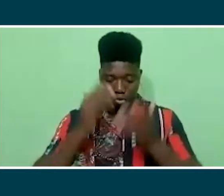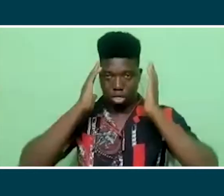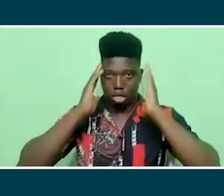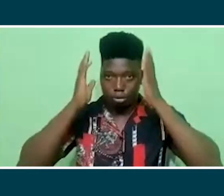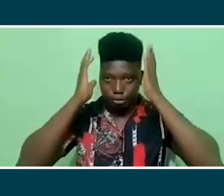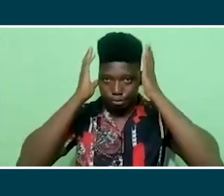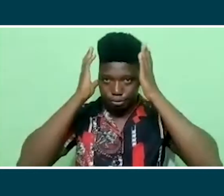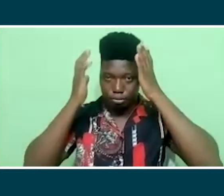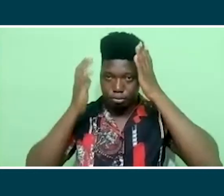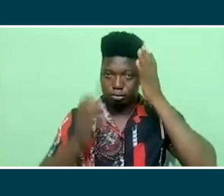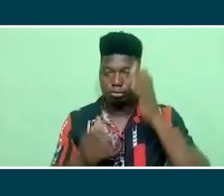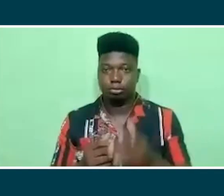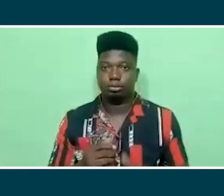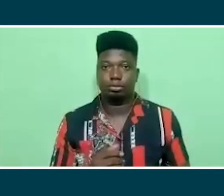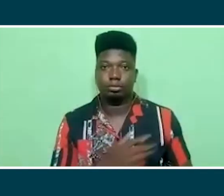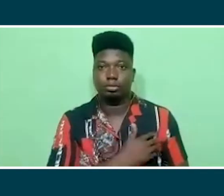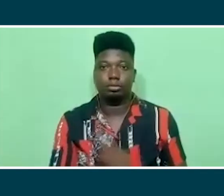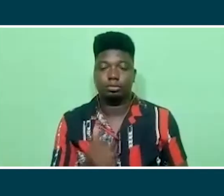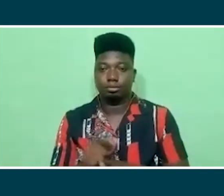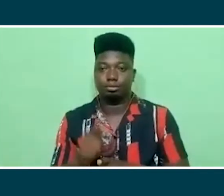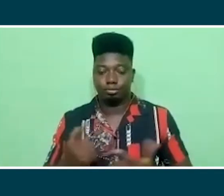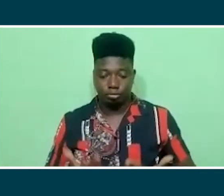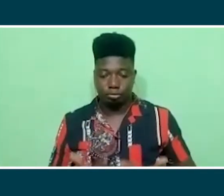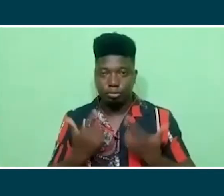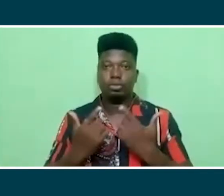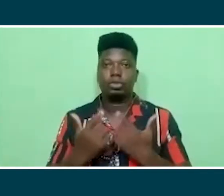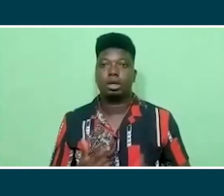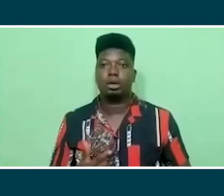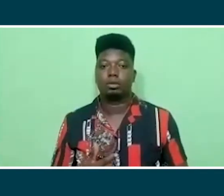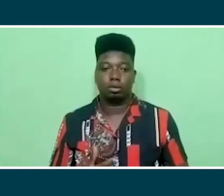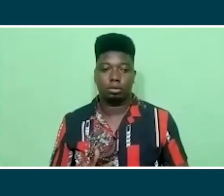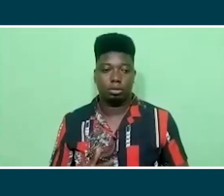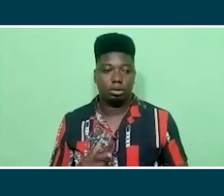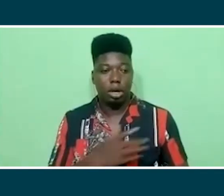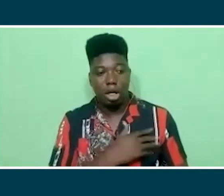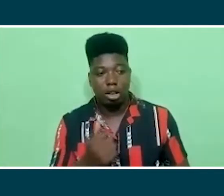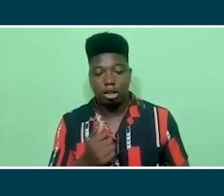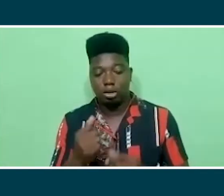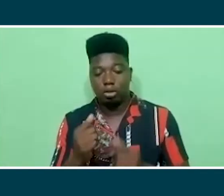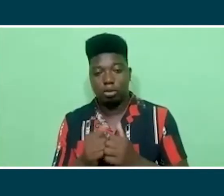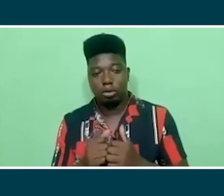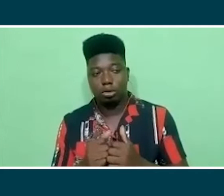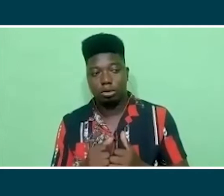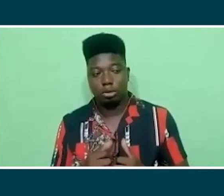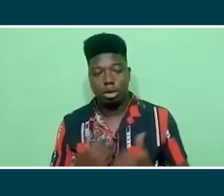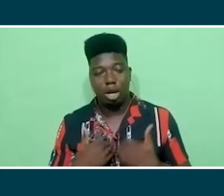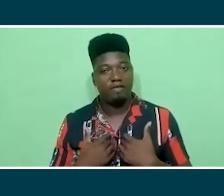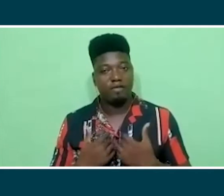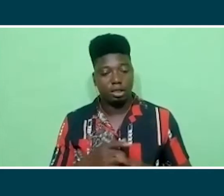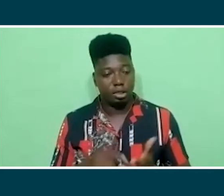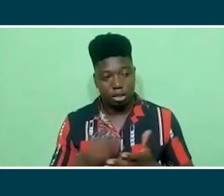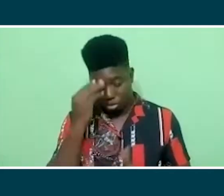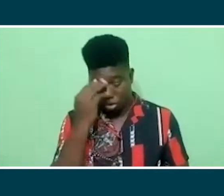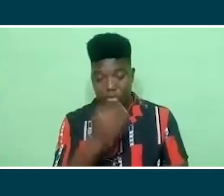become hypersexualized. And there are all these ways, like there's the obvious things, Superman gets to have sleeves